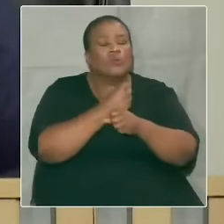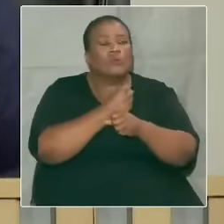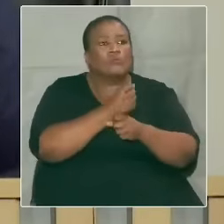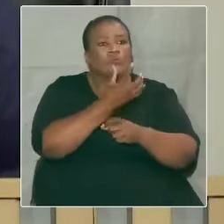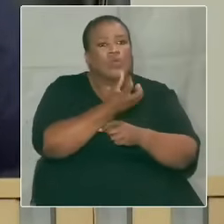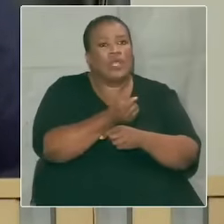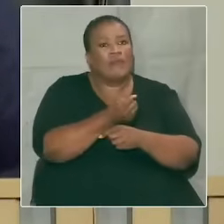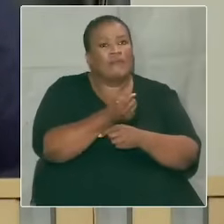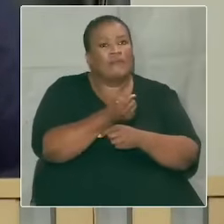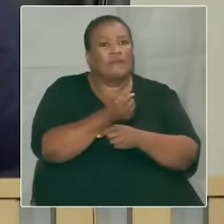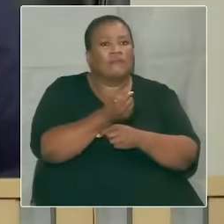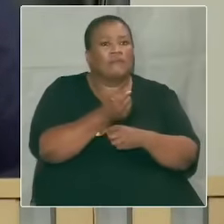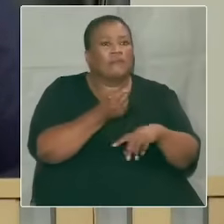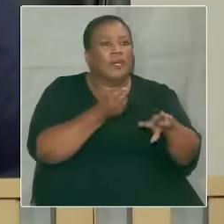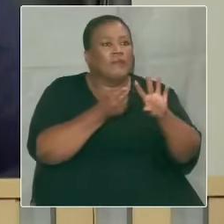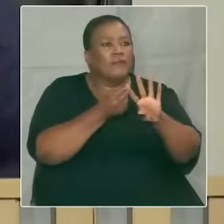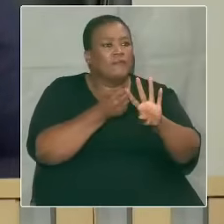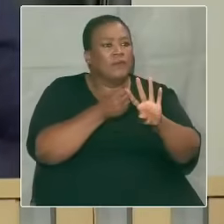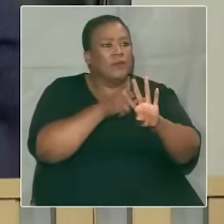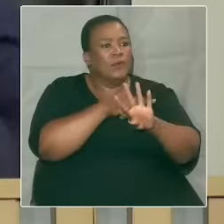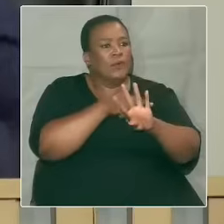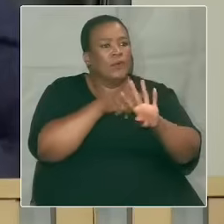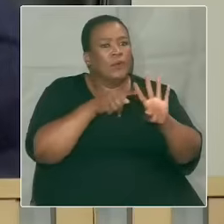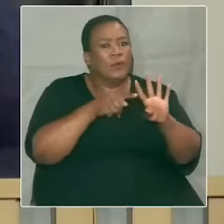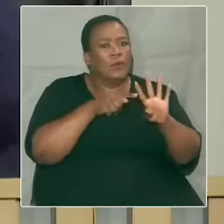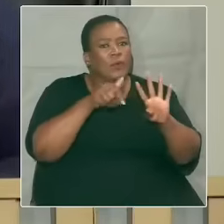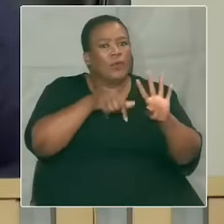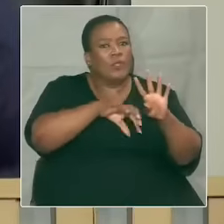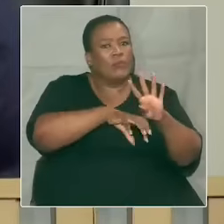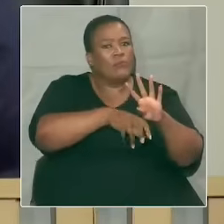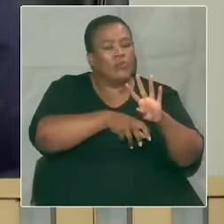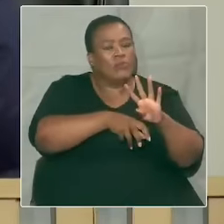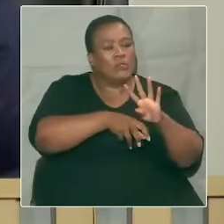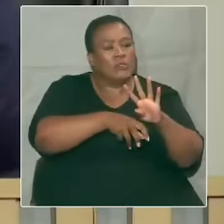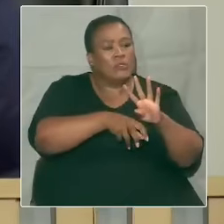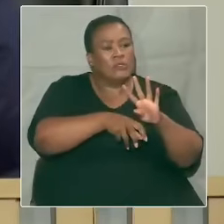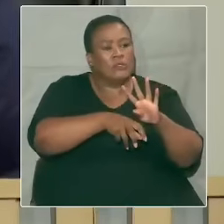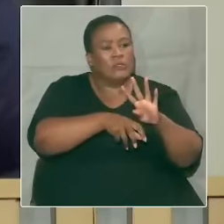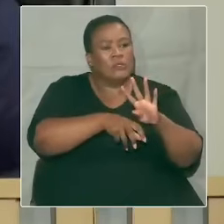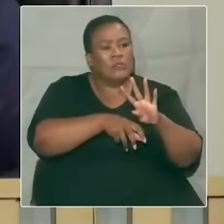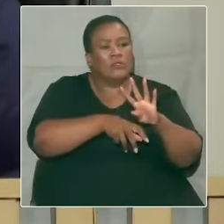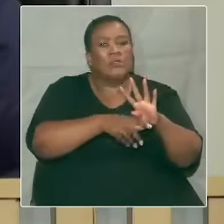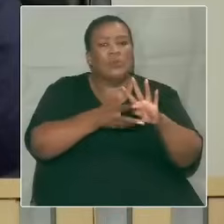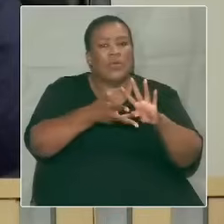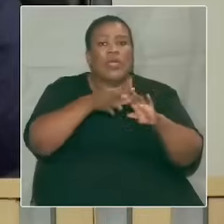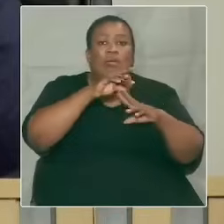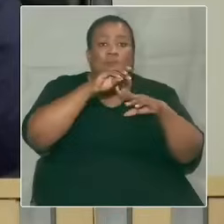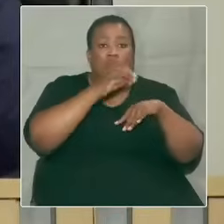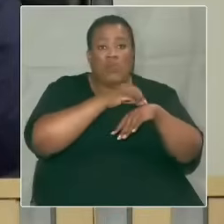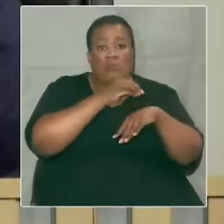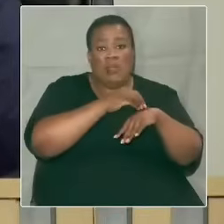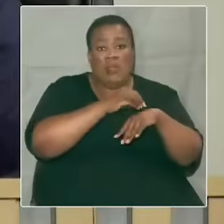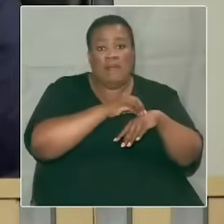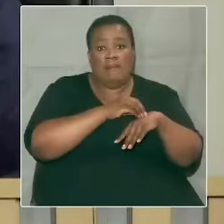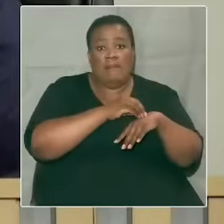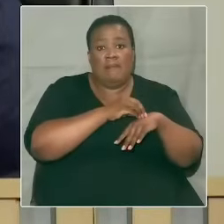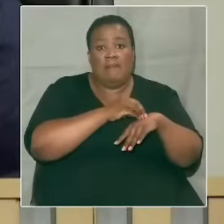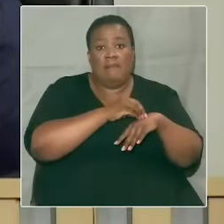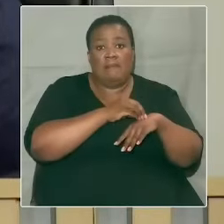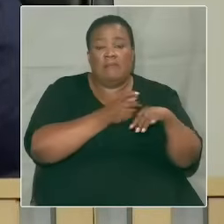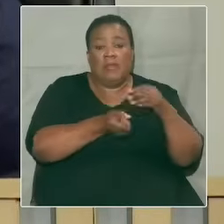divided into 4 were in the province where there was a problem by that time of political killings.